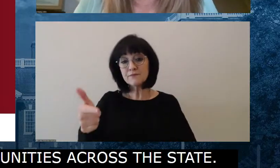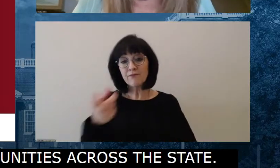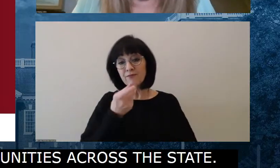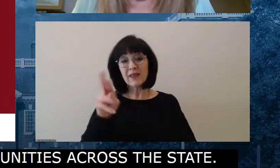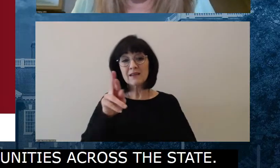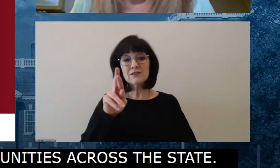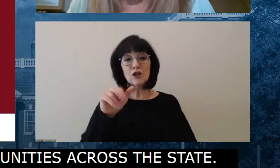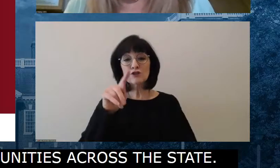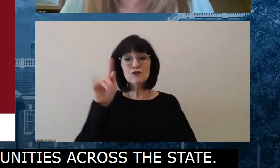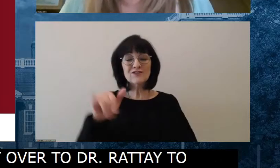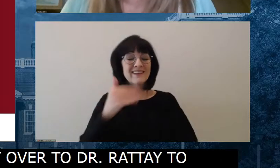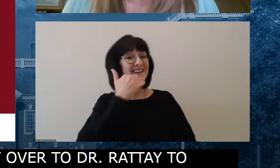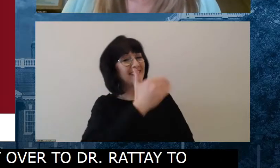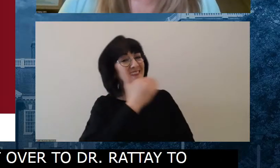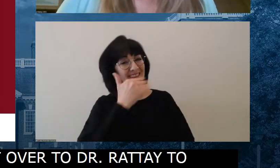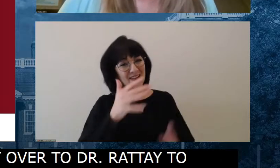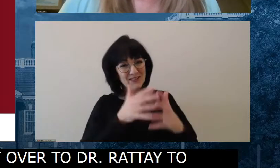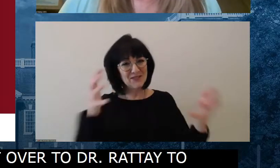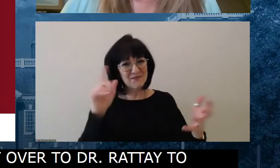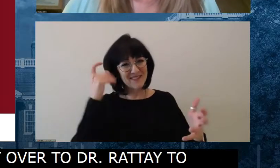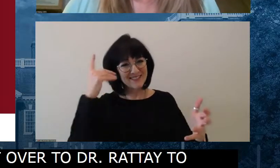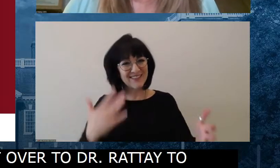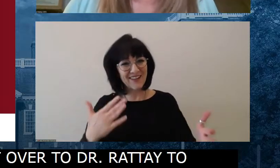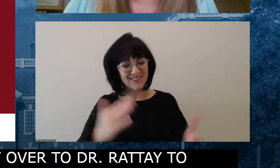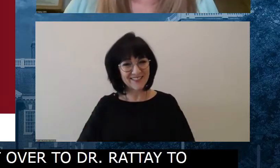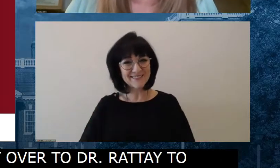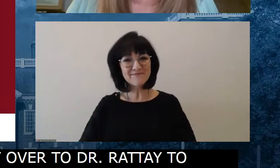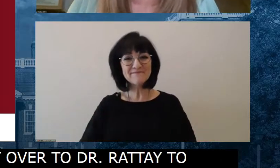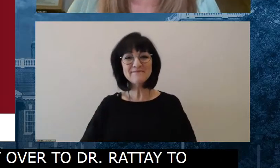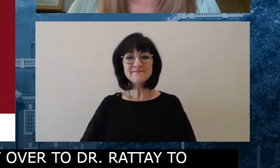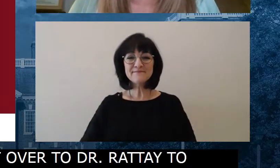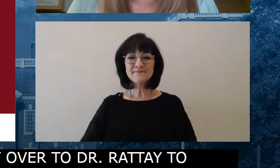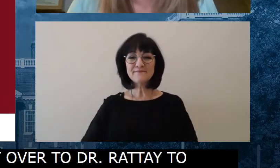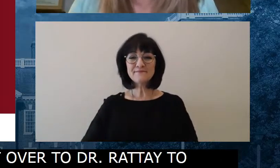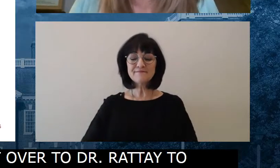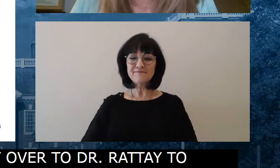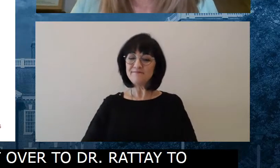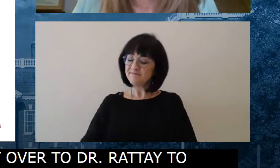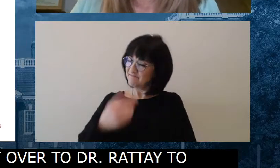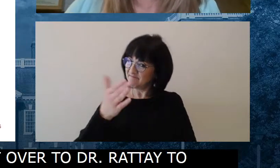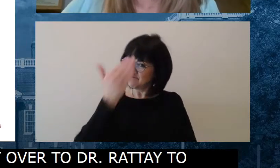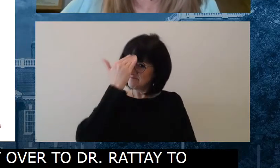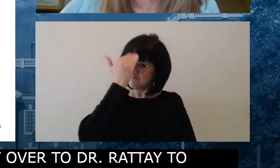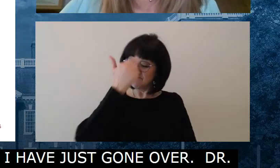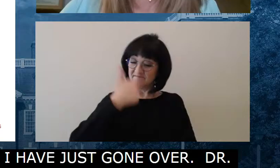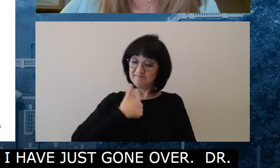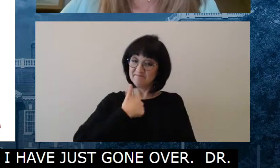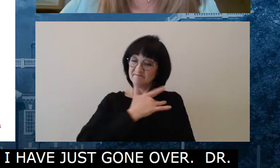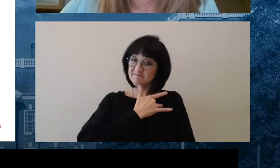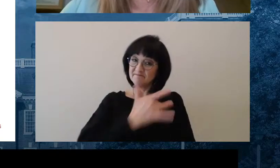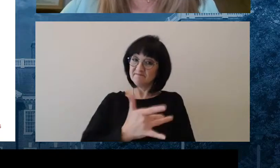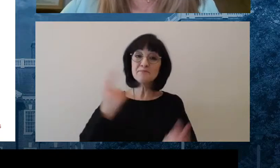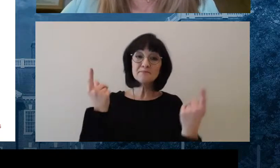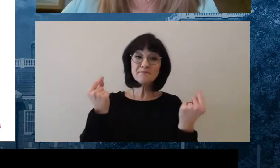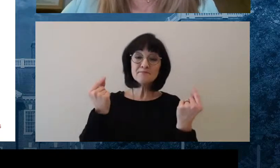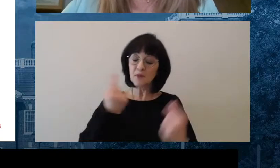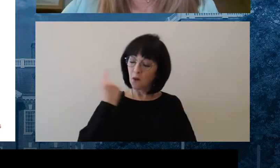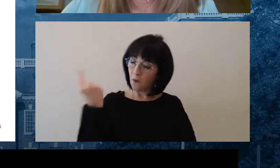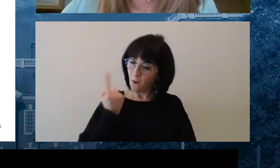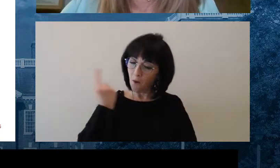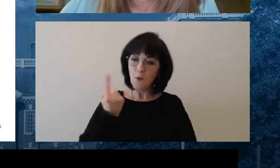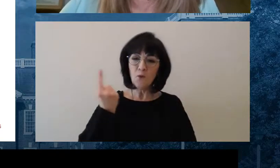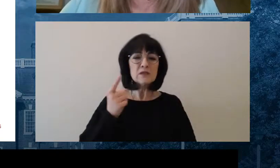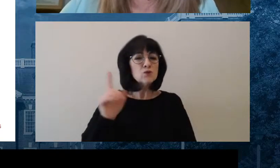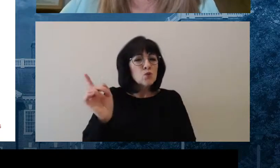Thank you so much, Governor. So as always, let me start with our areas of concern